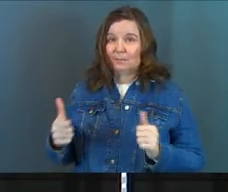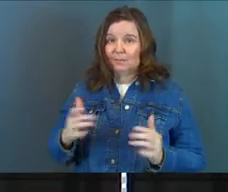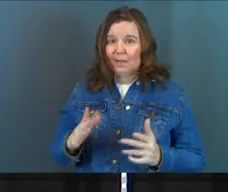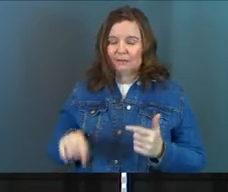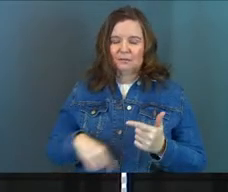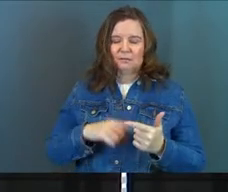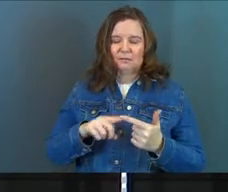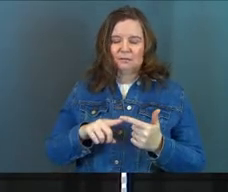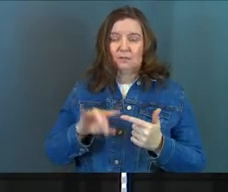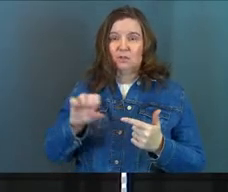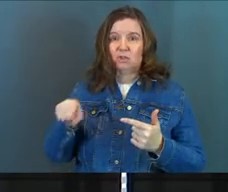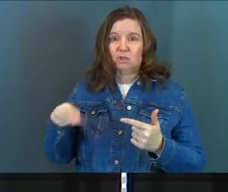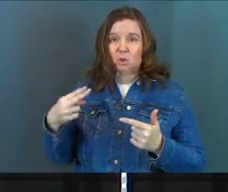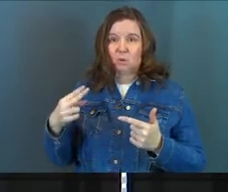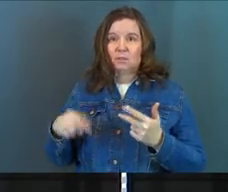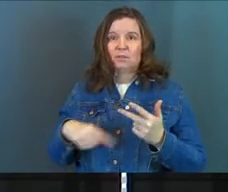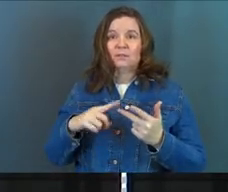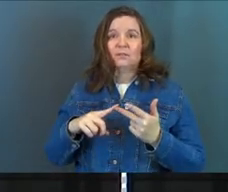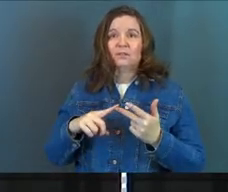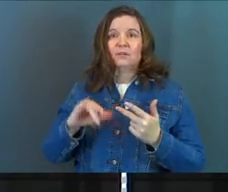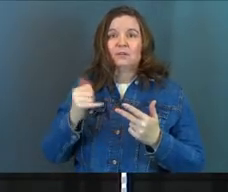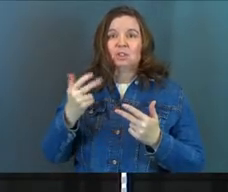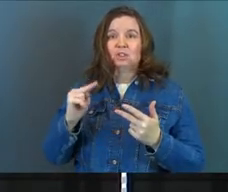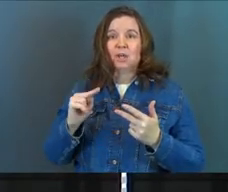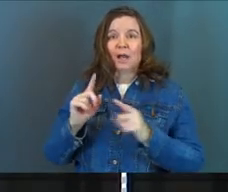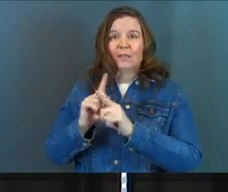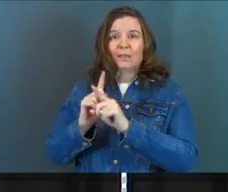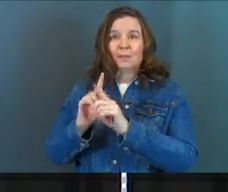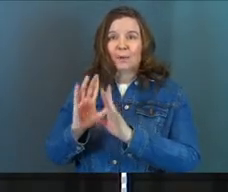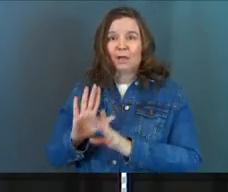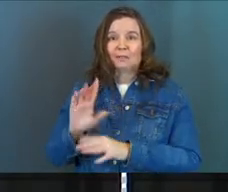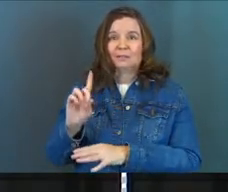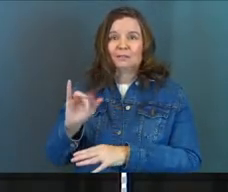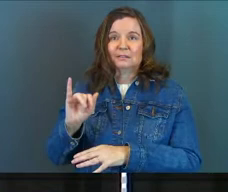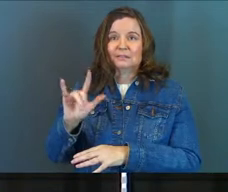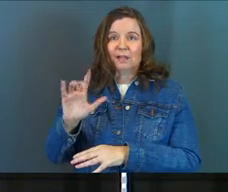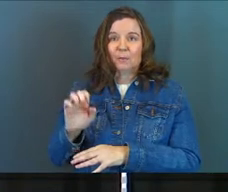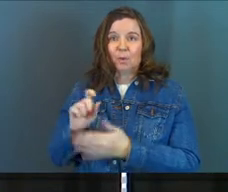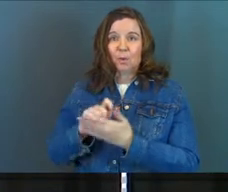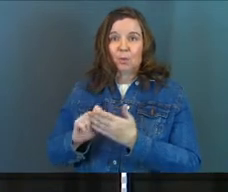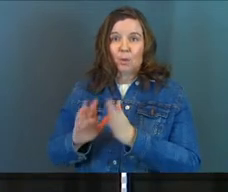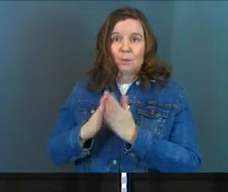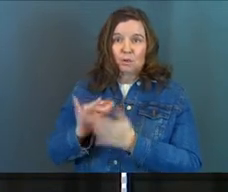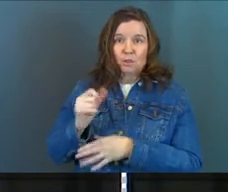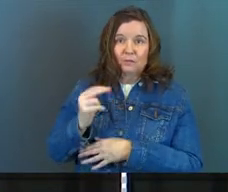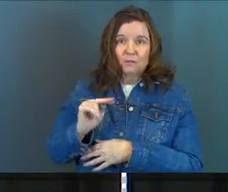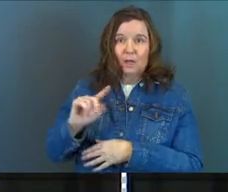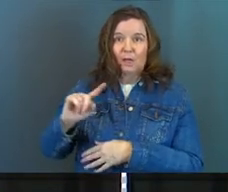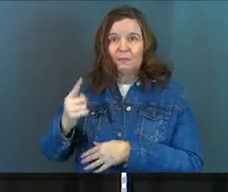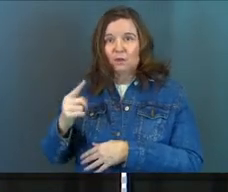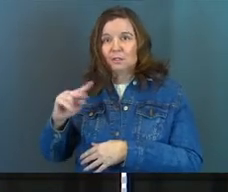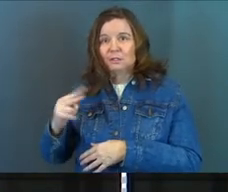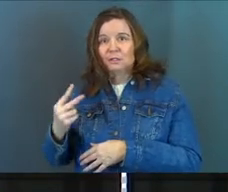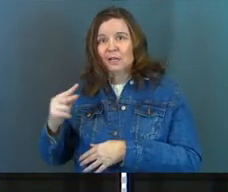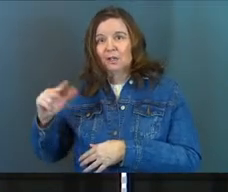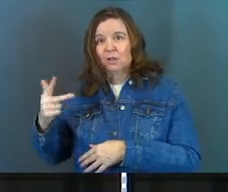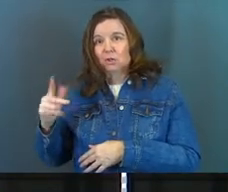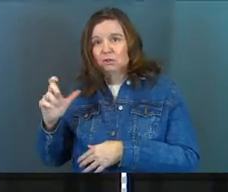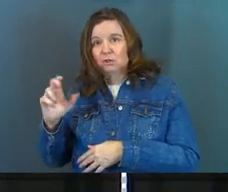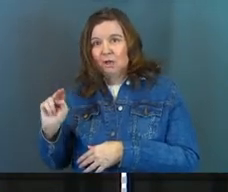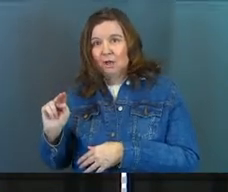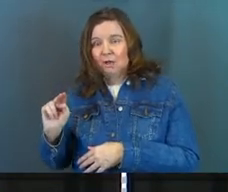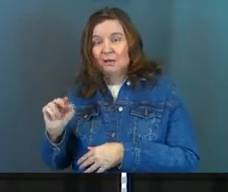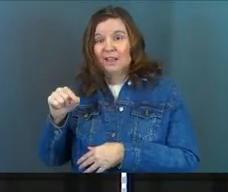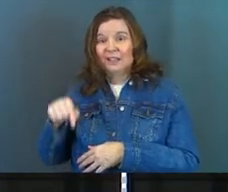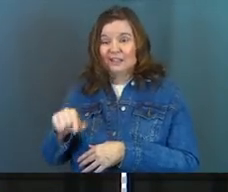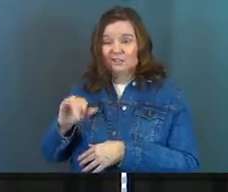I got Joseph, and then I got John the Apostle, John the Disciple, who wrote the book of John, 1 John, 2 John, 3 John,